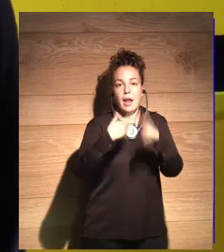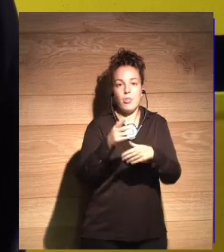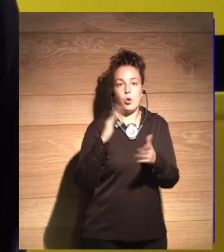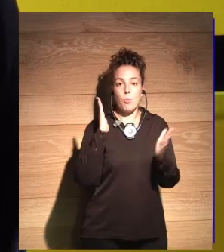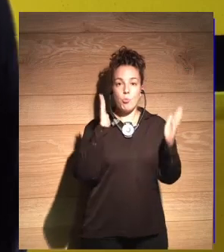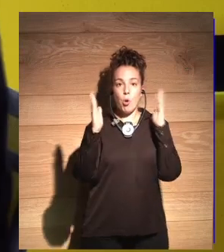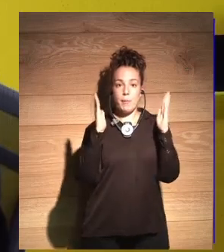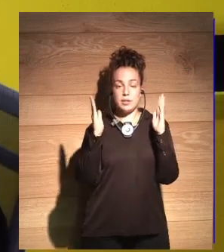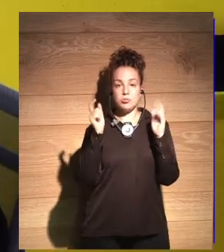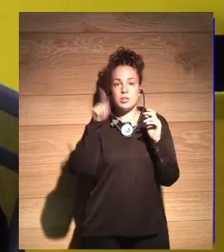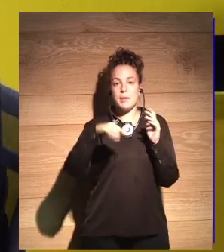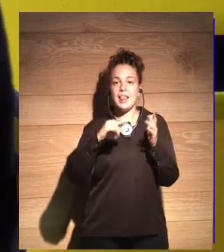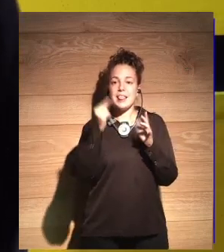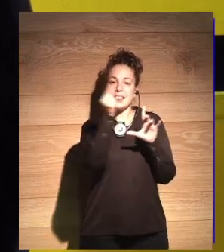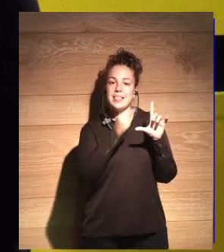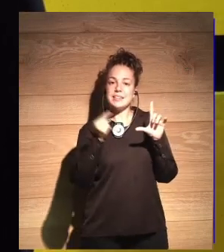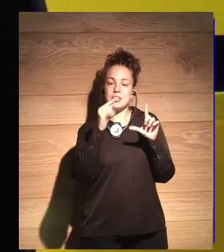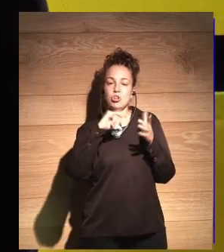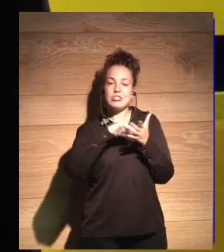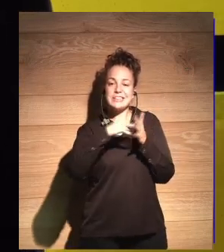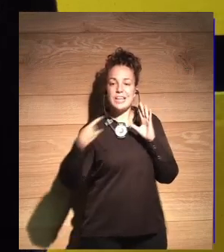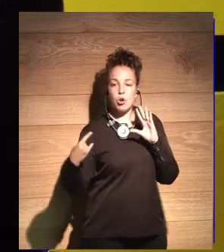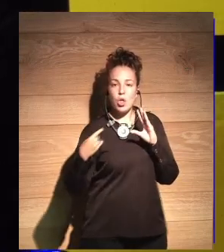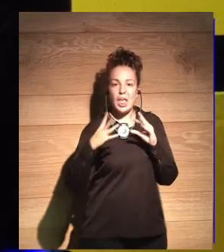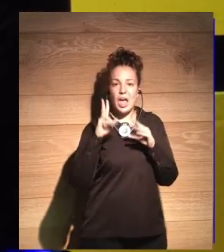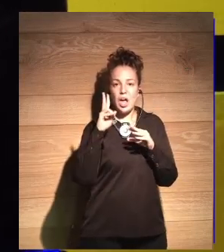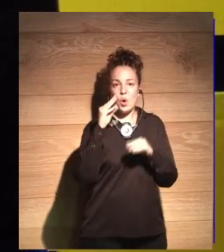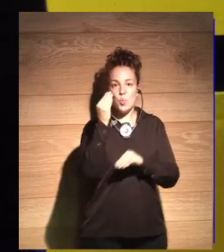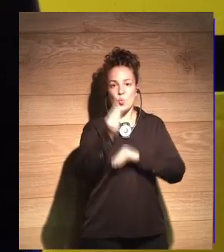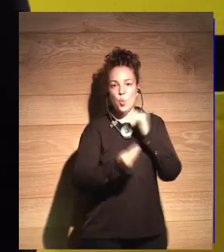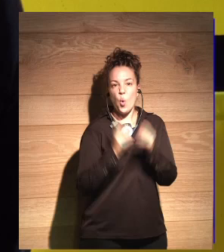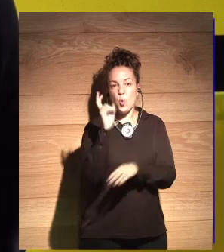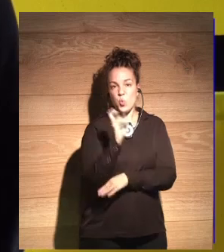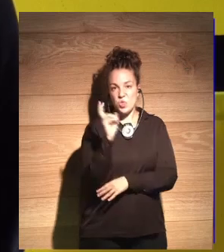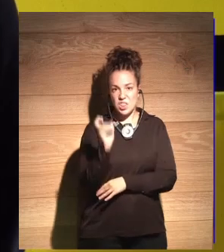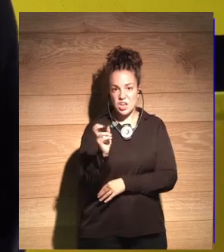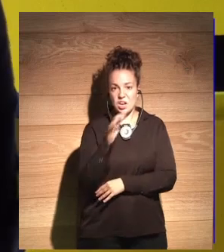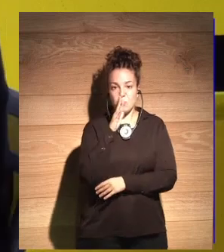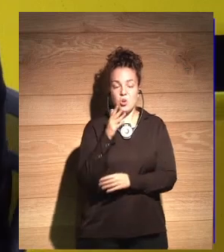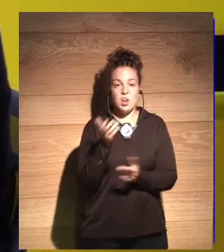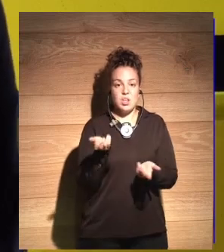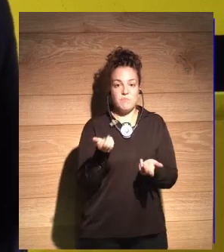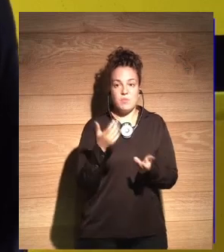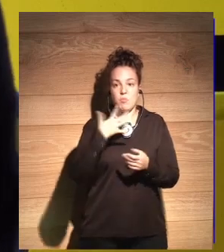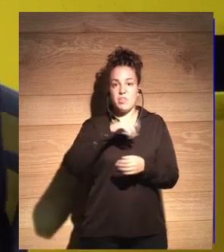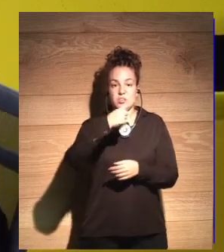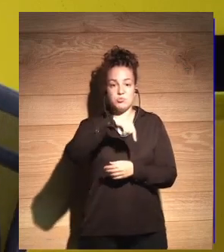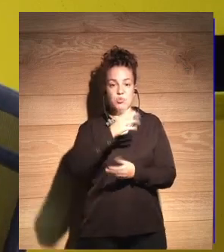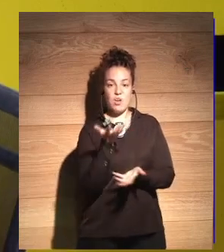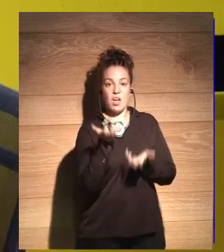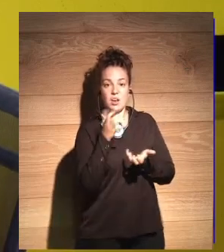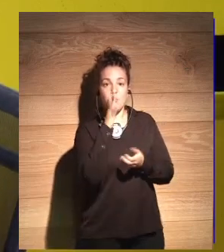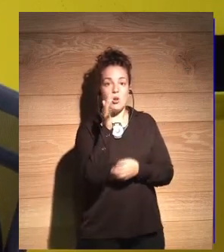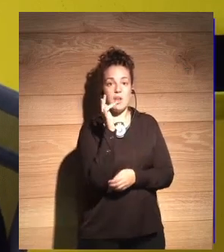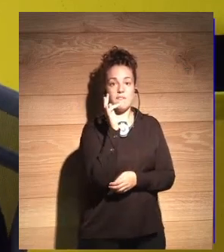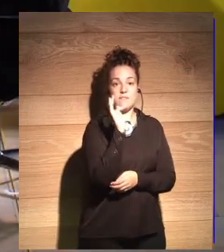capture brilliant moments, and the design and technology that the design of technology that is really useful. Do you think that we have margin